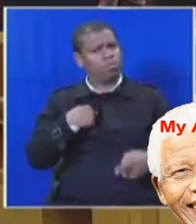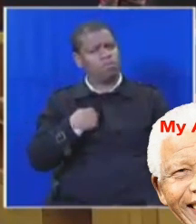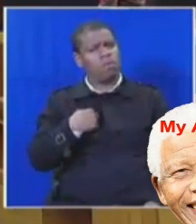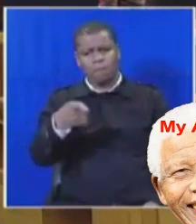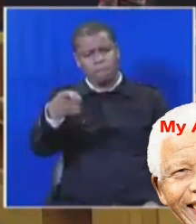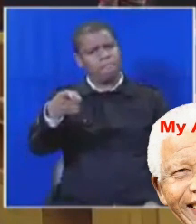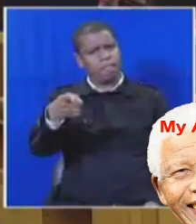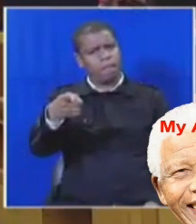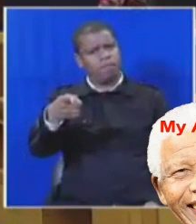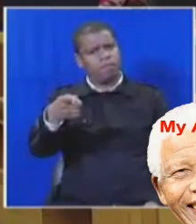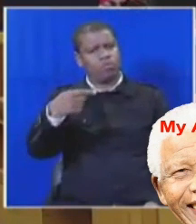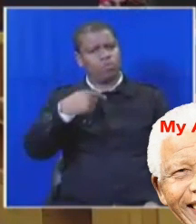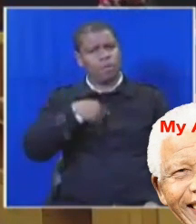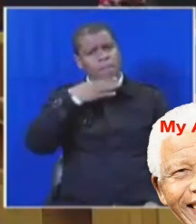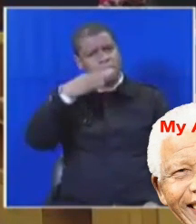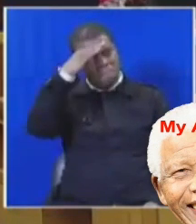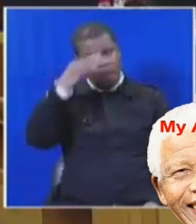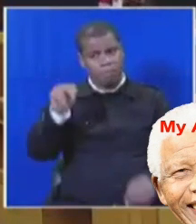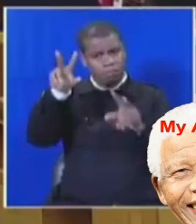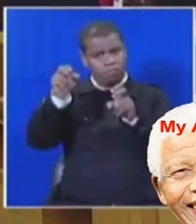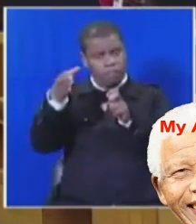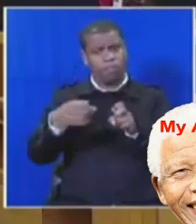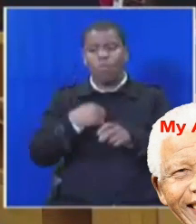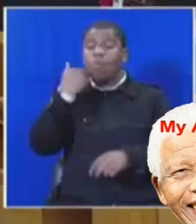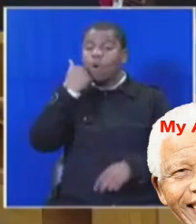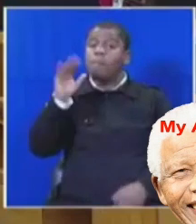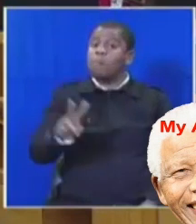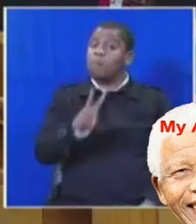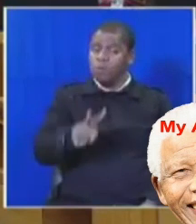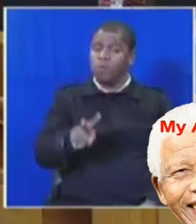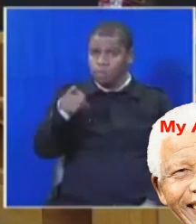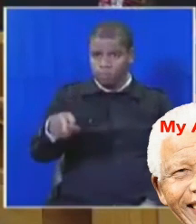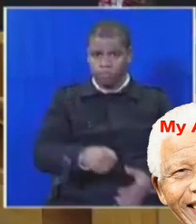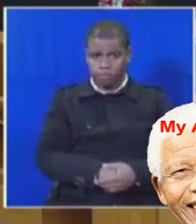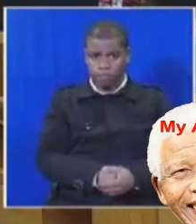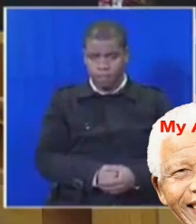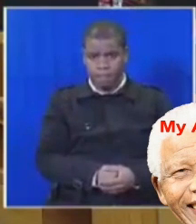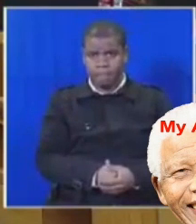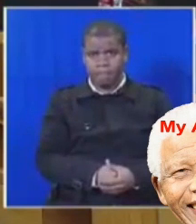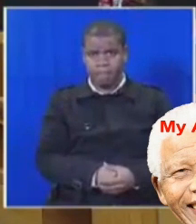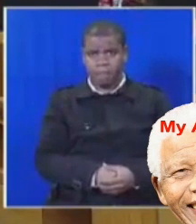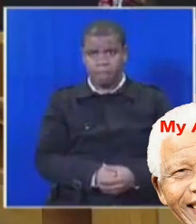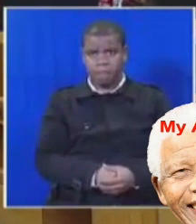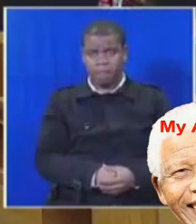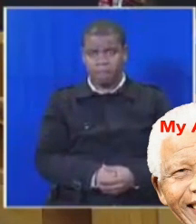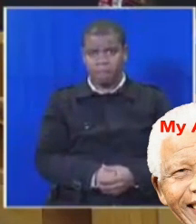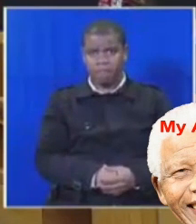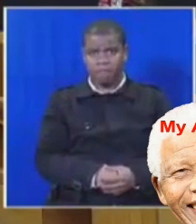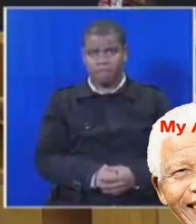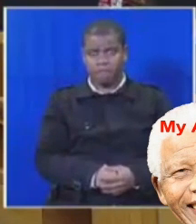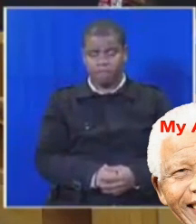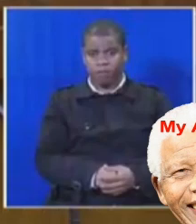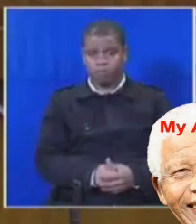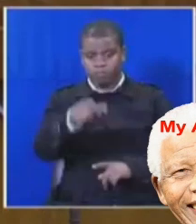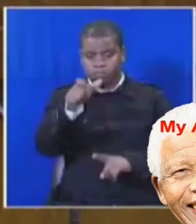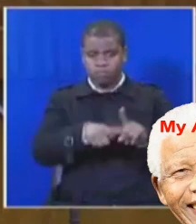now. We are sick and tired. You want to warn him. Honorable member. No, wait, Chair. Bongo, CIC is not